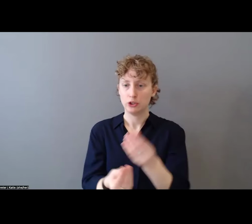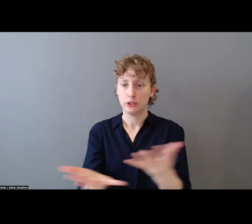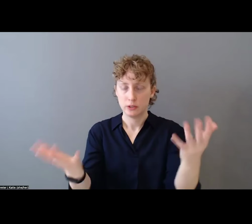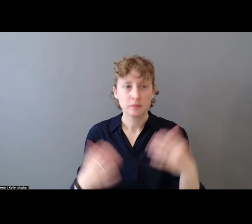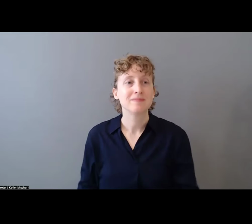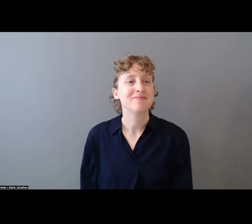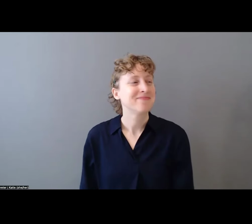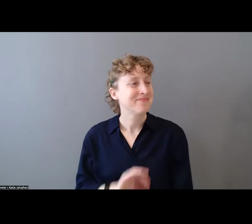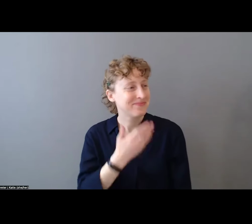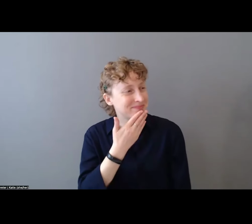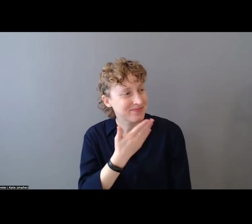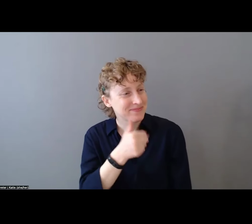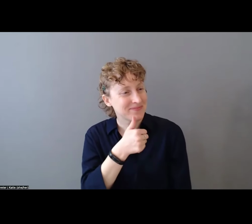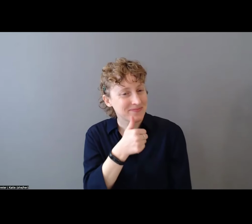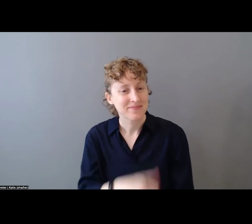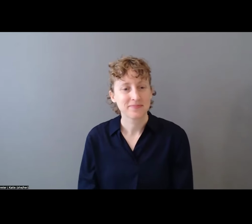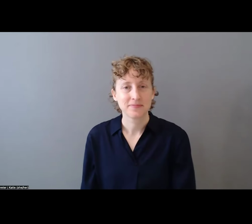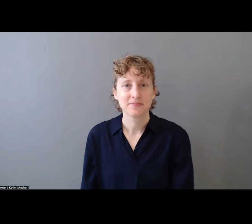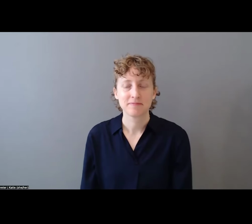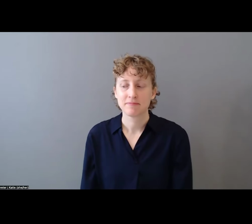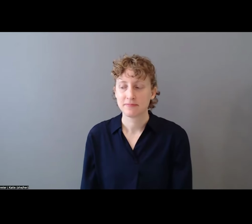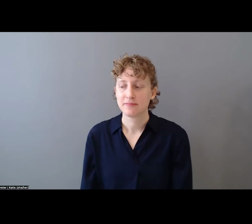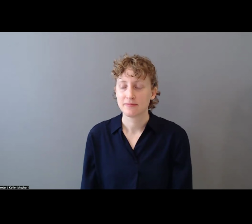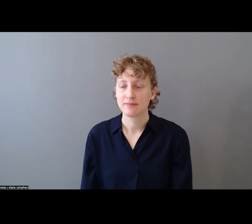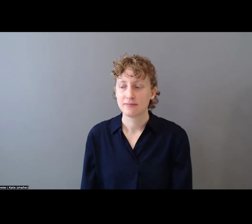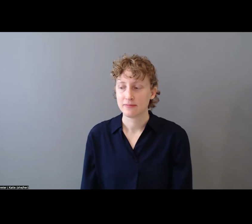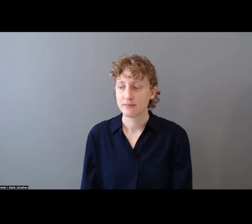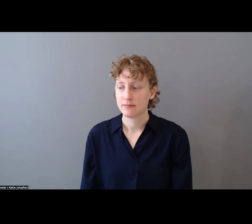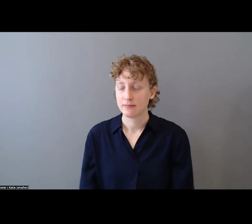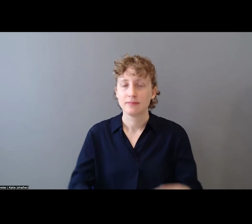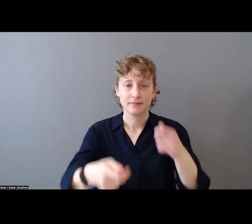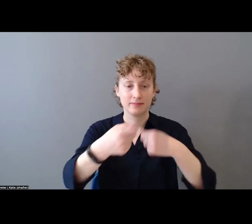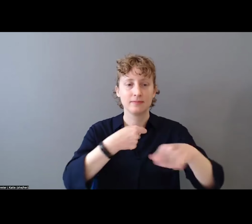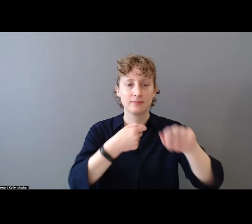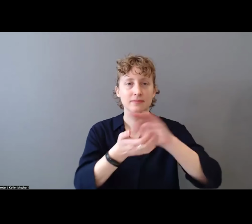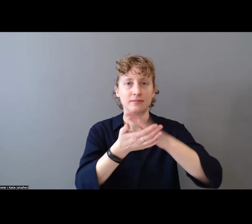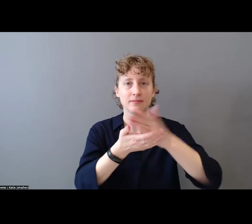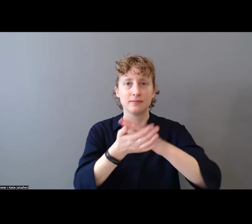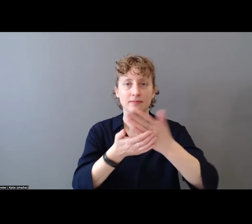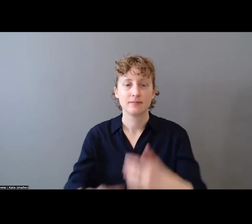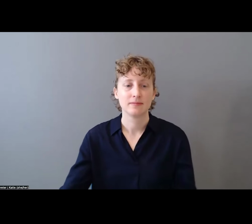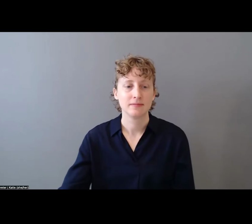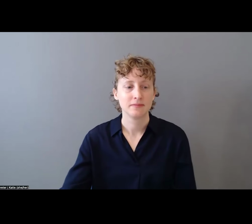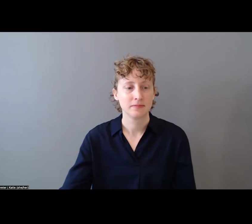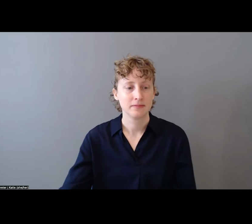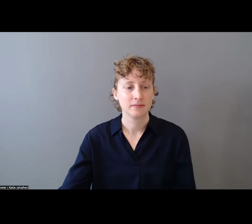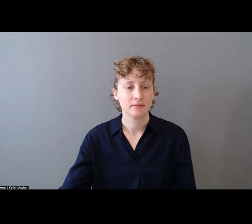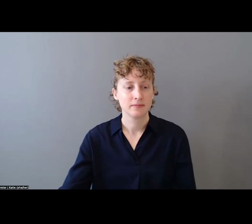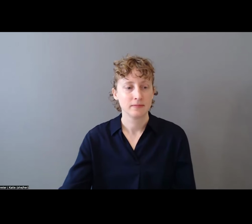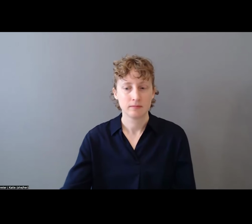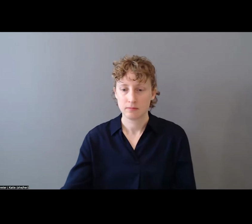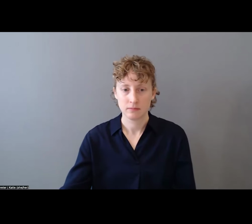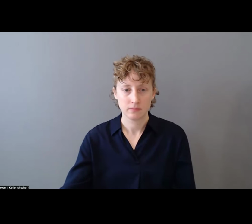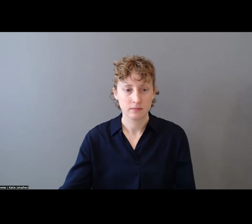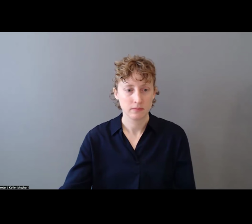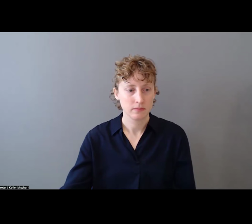Hello, thank you so much, Pauline. Thank you everyone who already sent some questions into the chat as well. I just